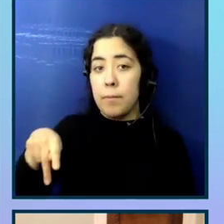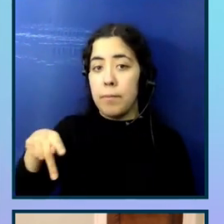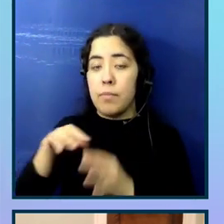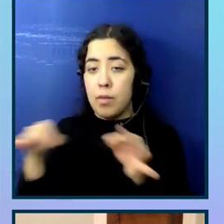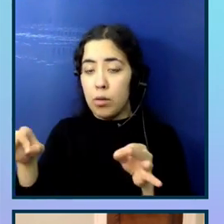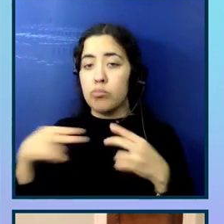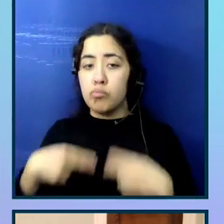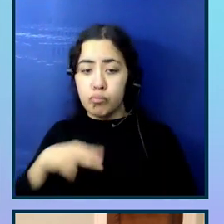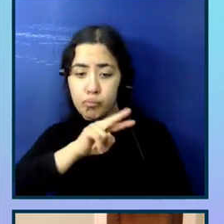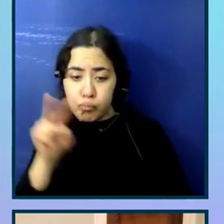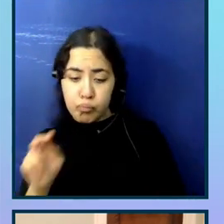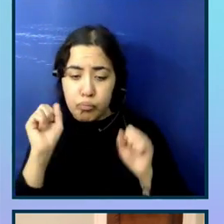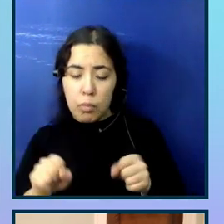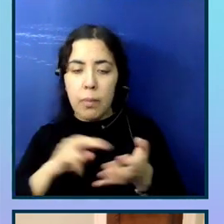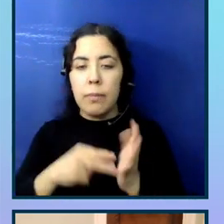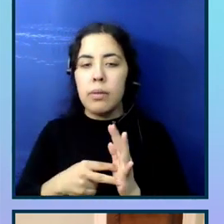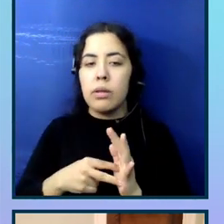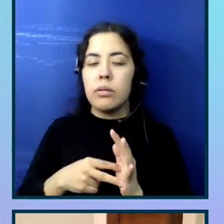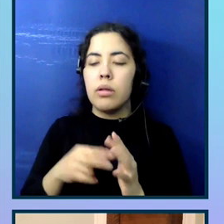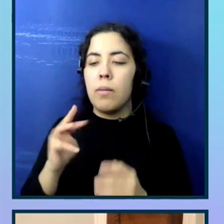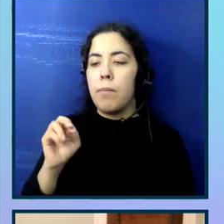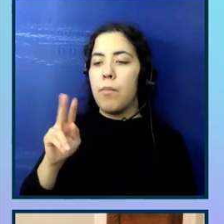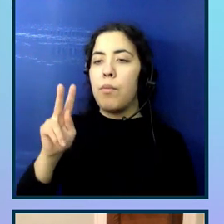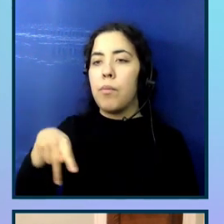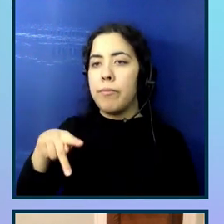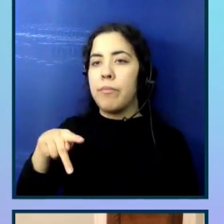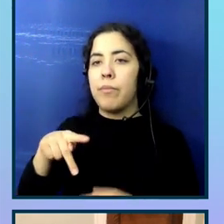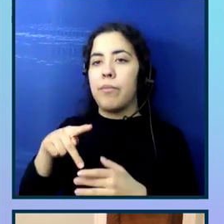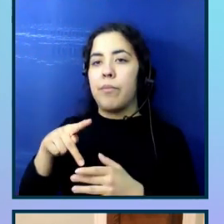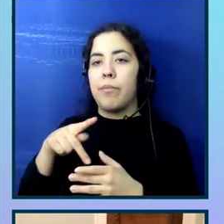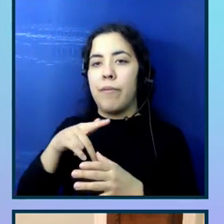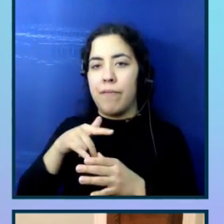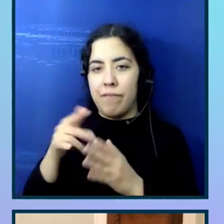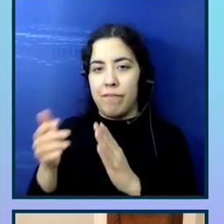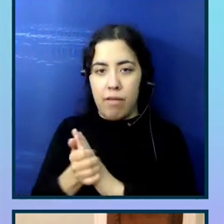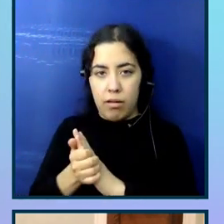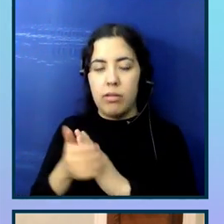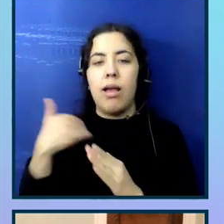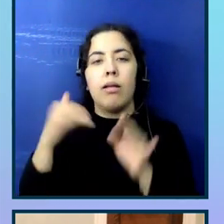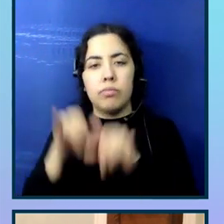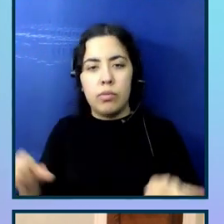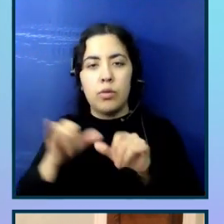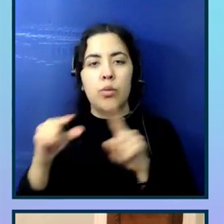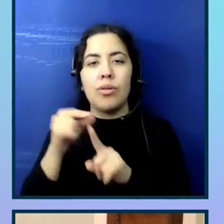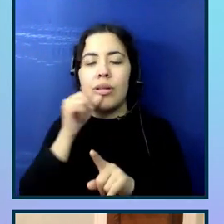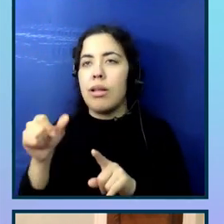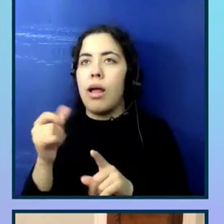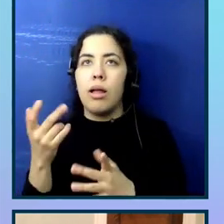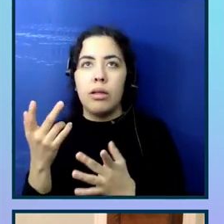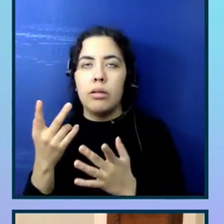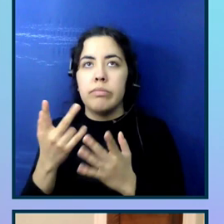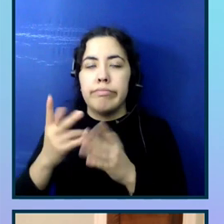readable, which means markup files contain standard words rather than typical programming syntax.